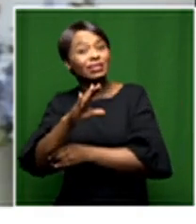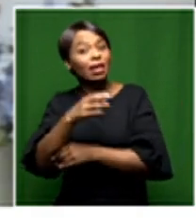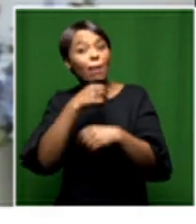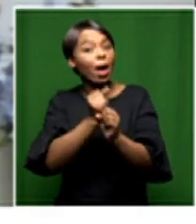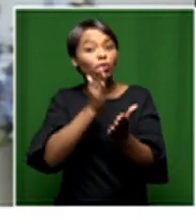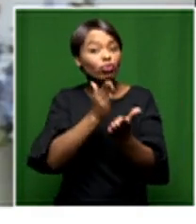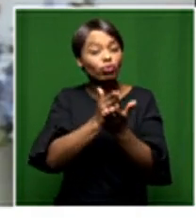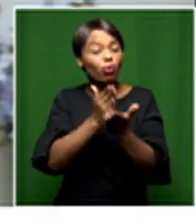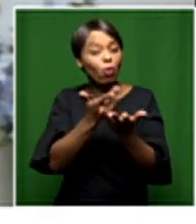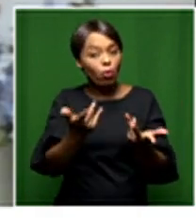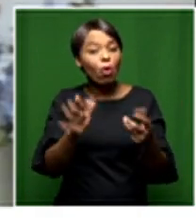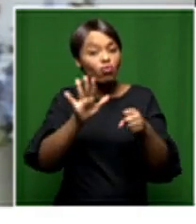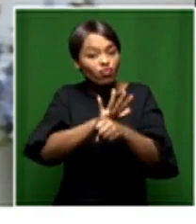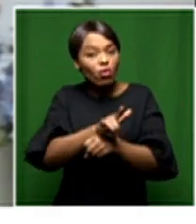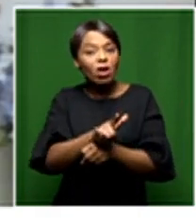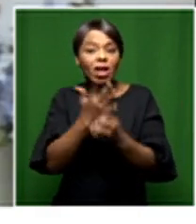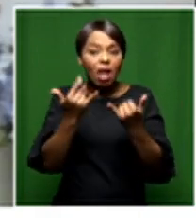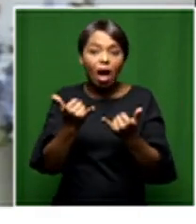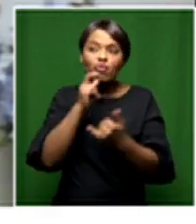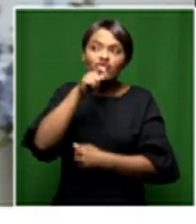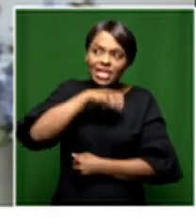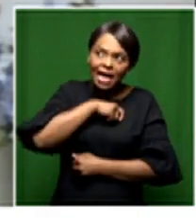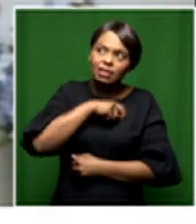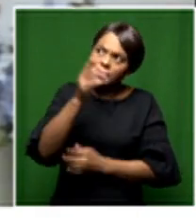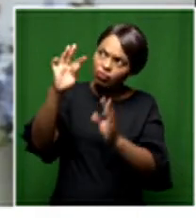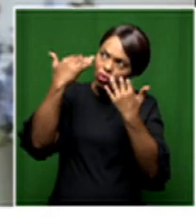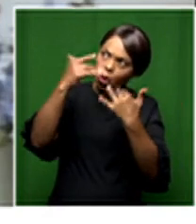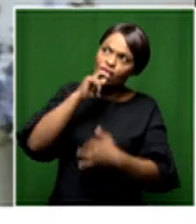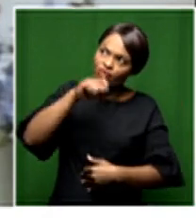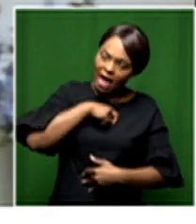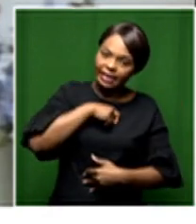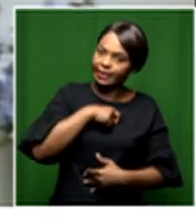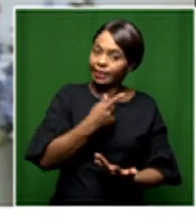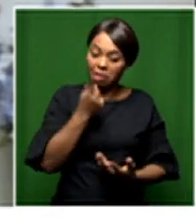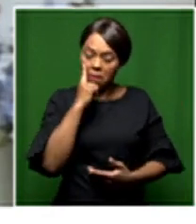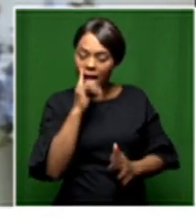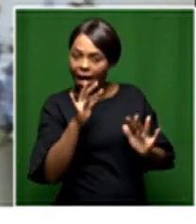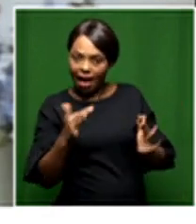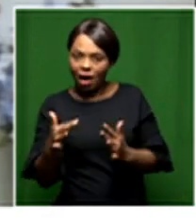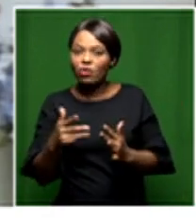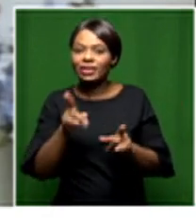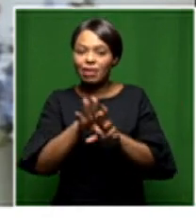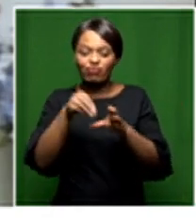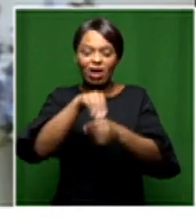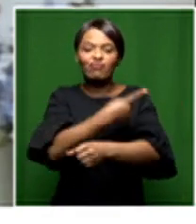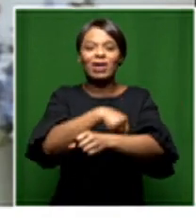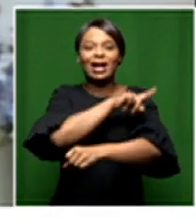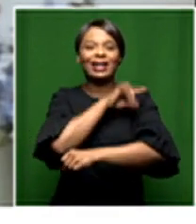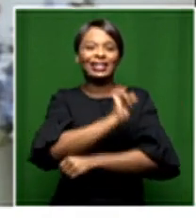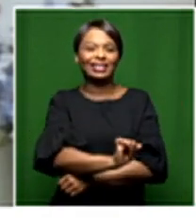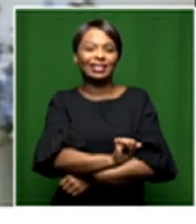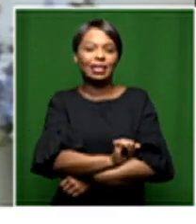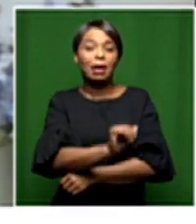it takes forward the trust that people have given, put in it, in its previous electoral mandates. Then there will have to